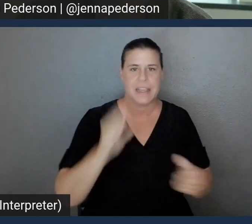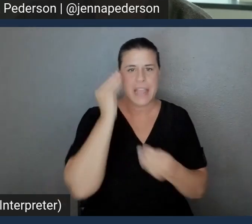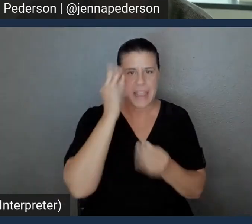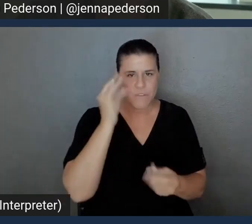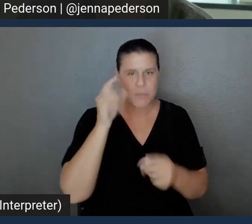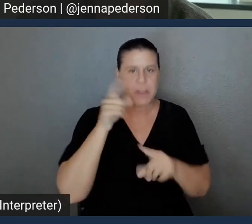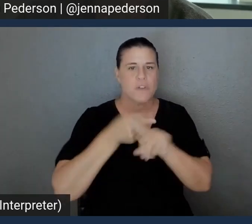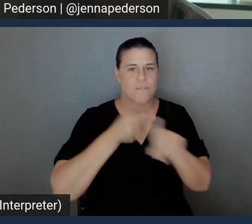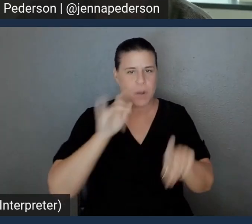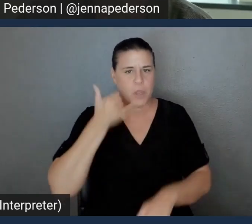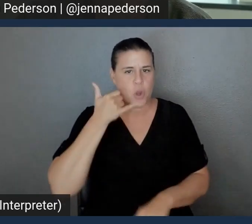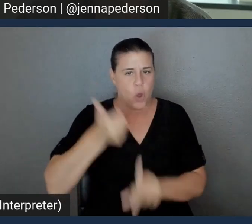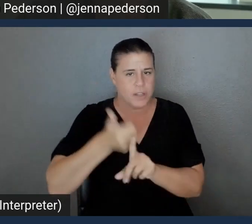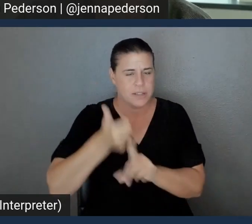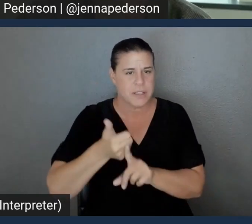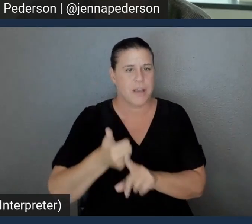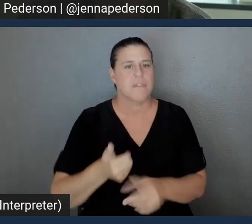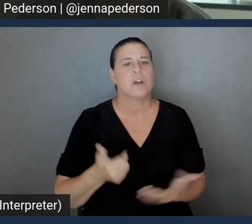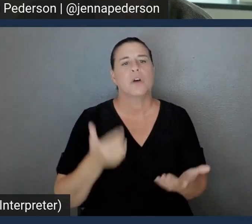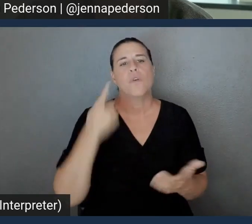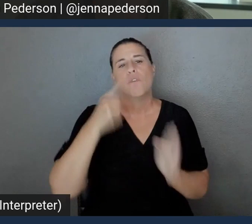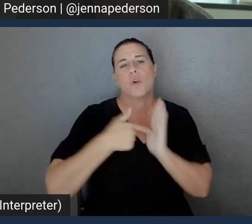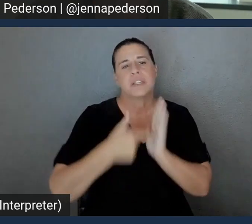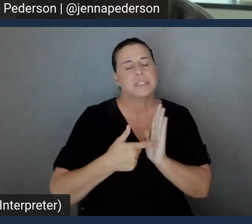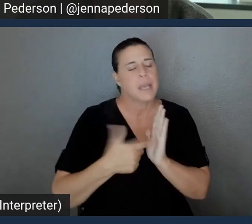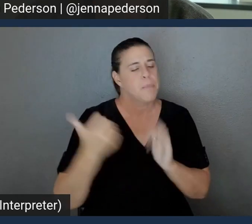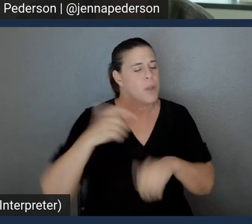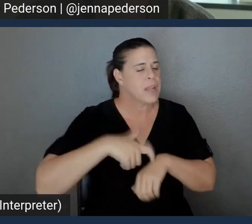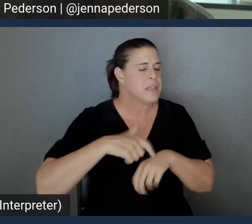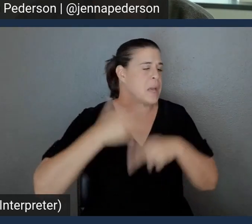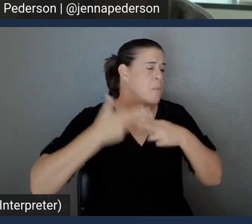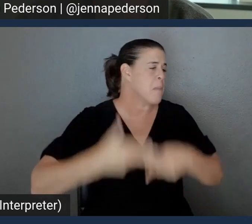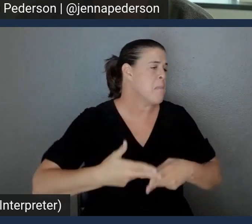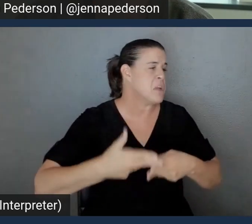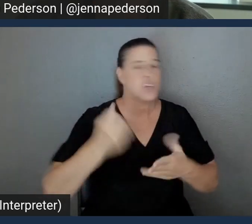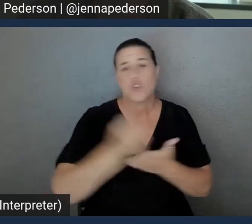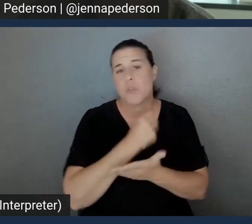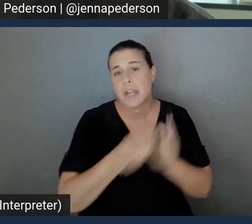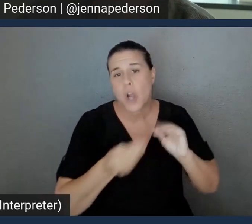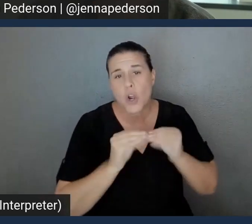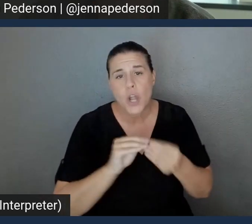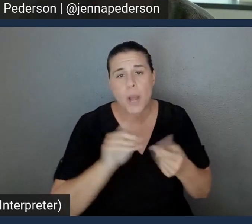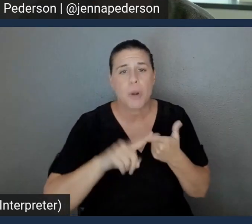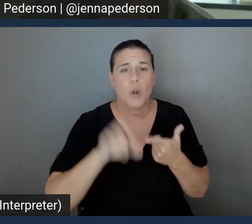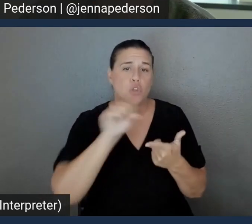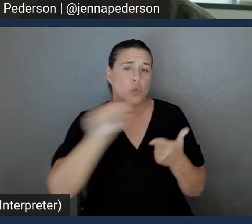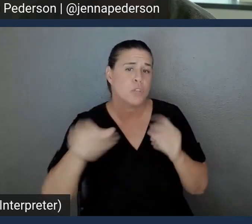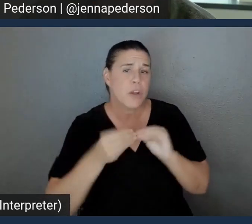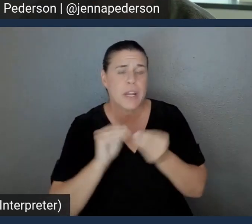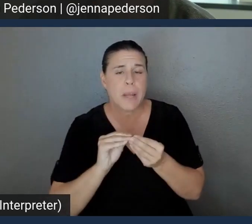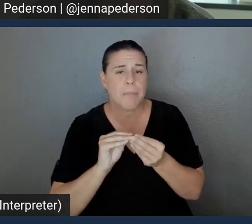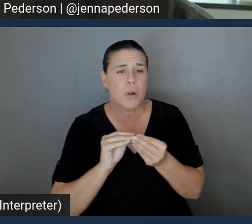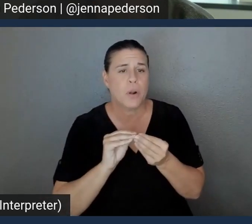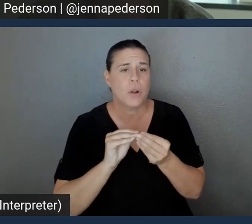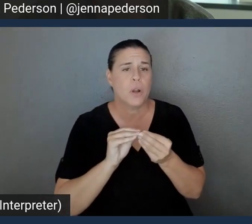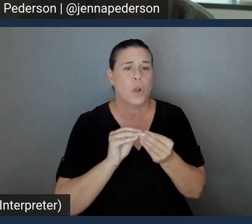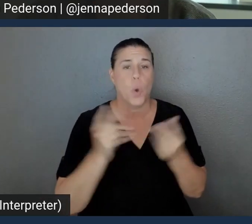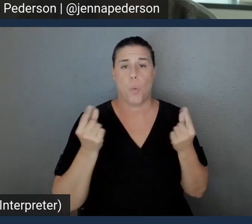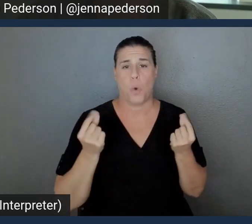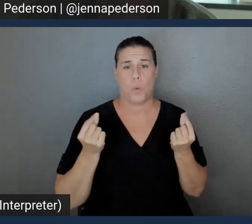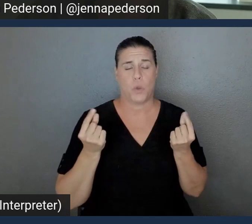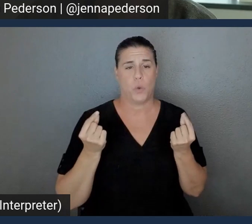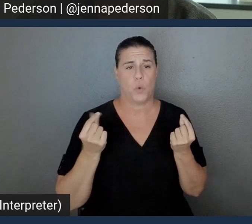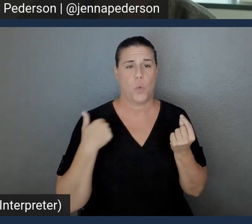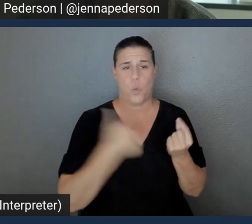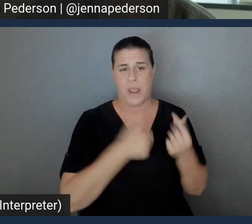generate, right? So for example, anytime there's a mention of, let's say, a credit card number or a social security number, what we do is we